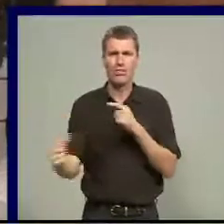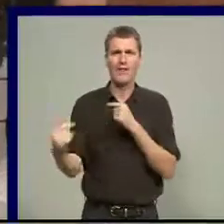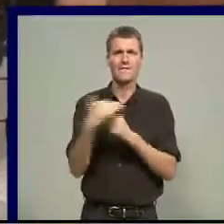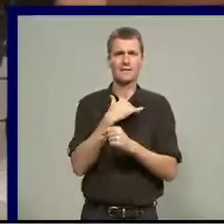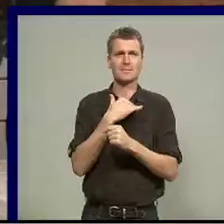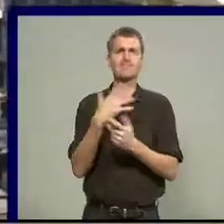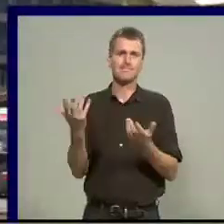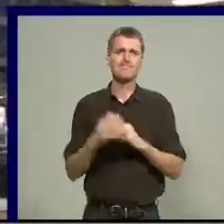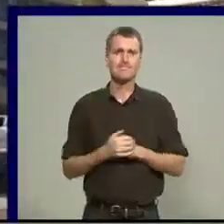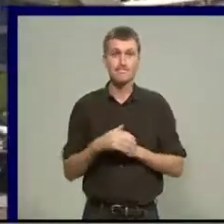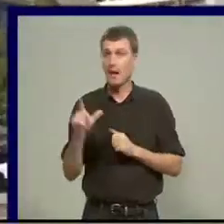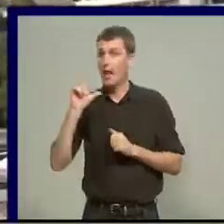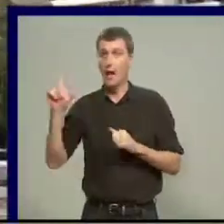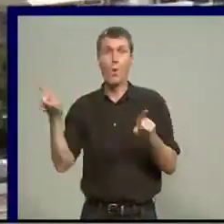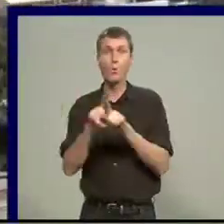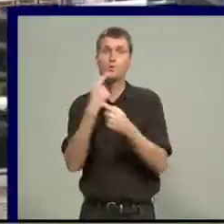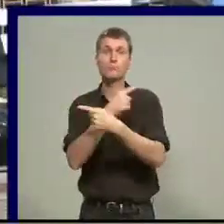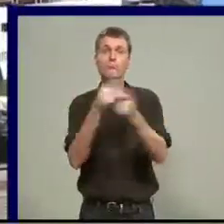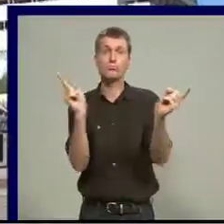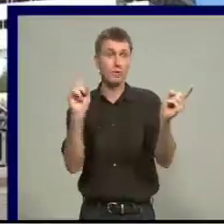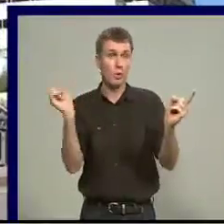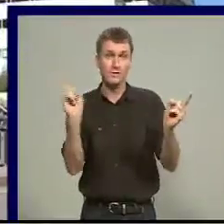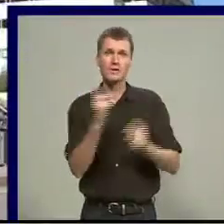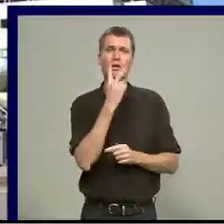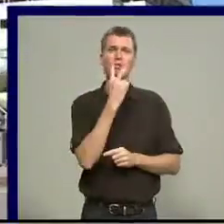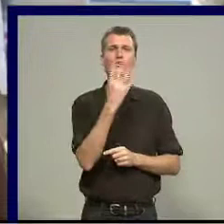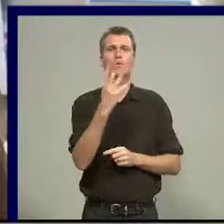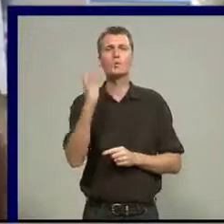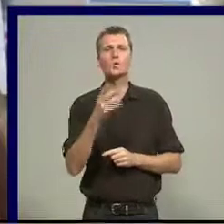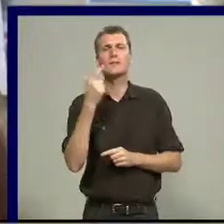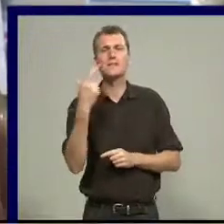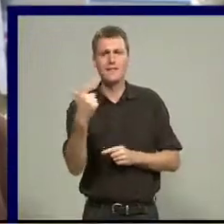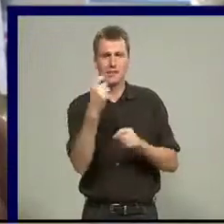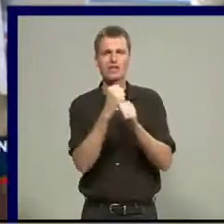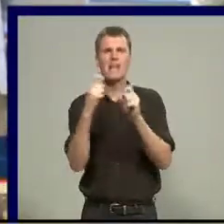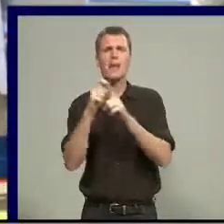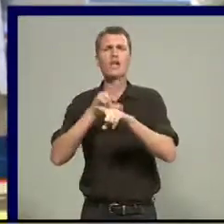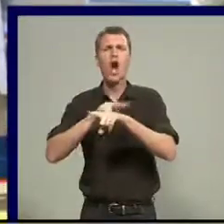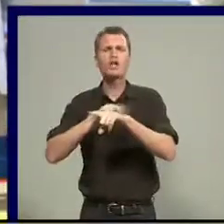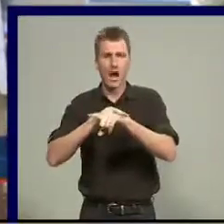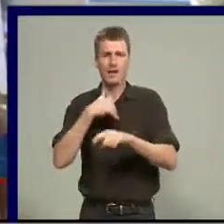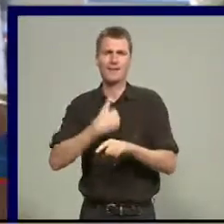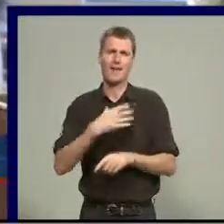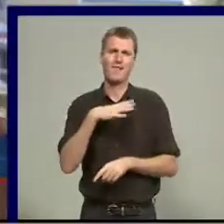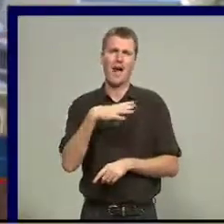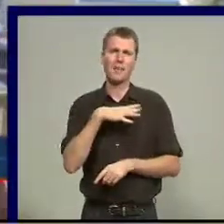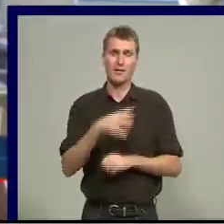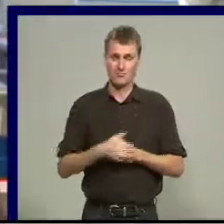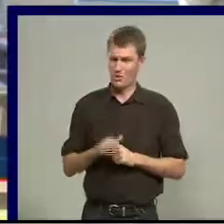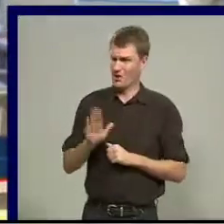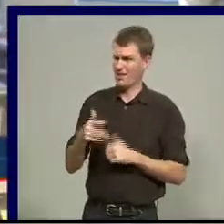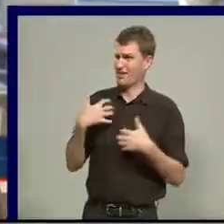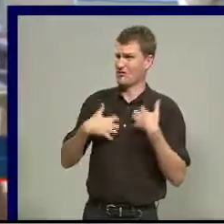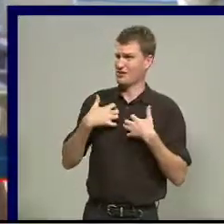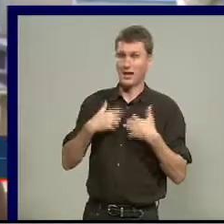to ensure after-hours general practice services are available. It's interesting, this part of it, because the government has announced that